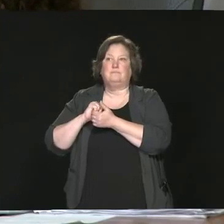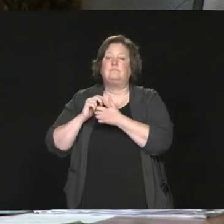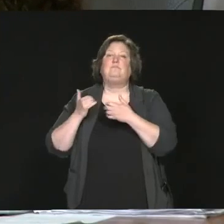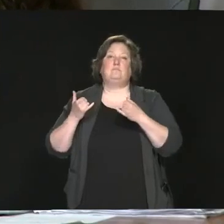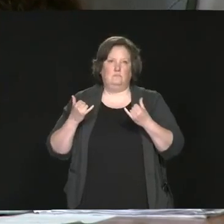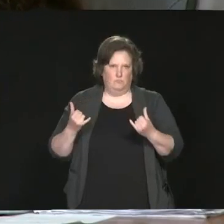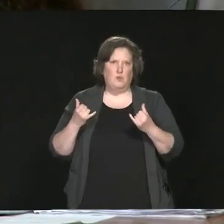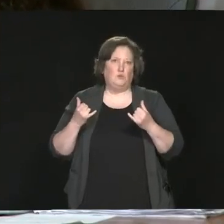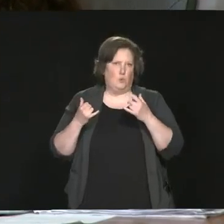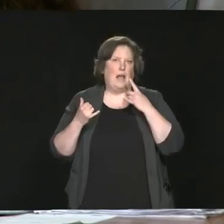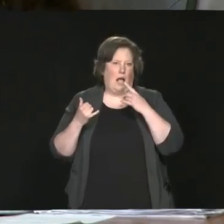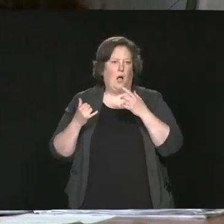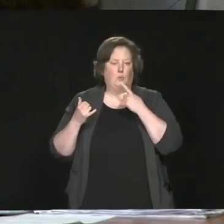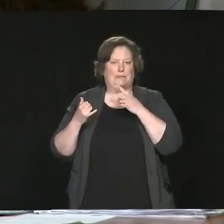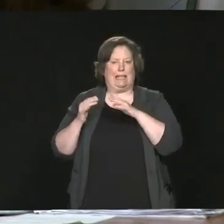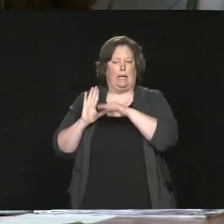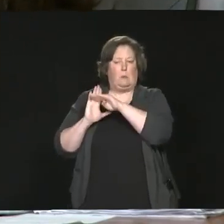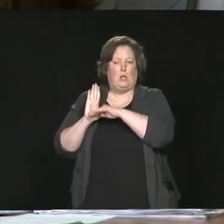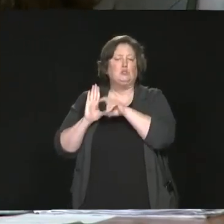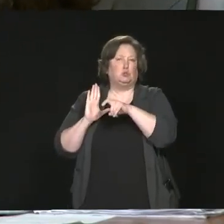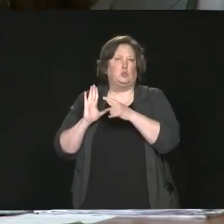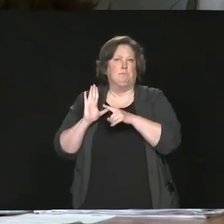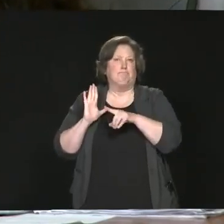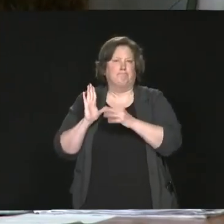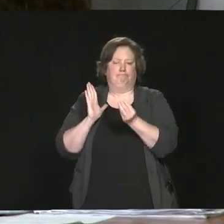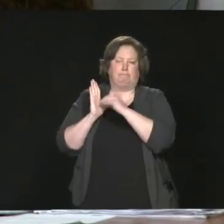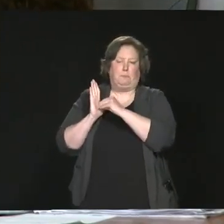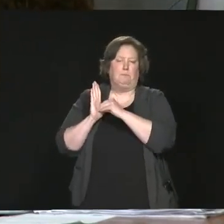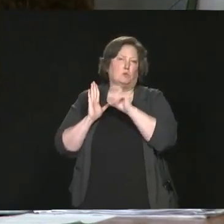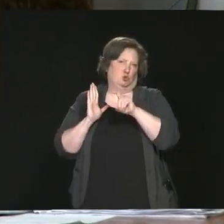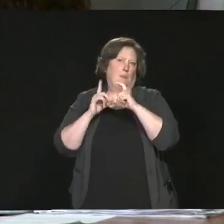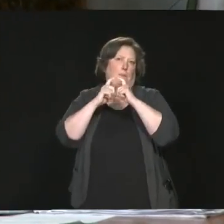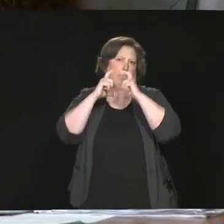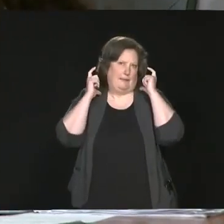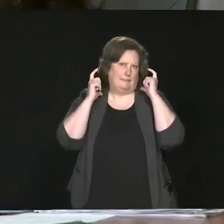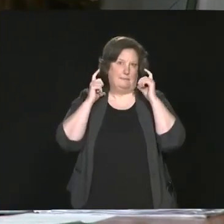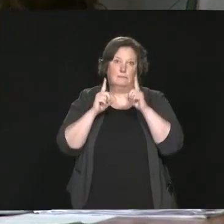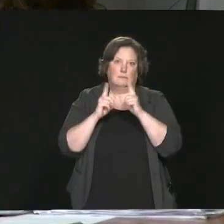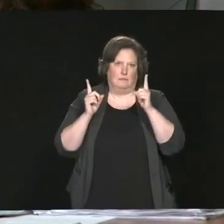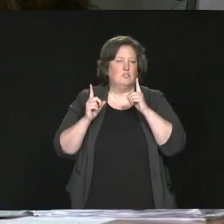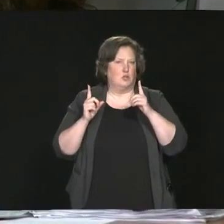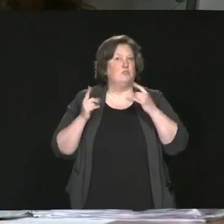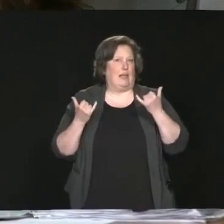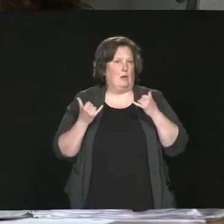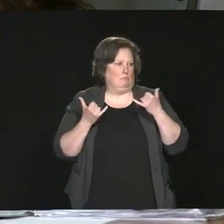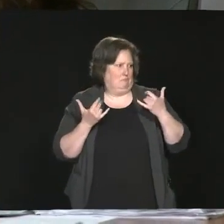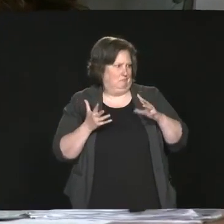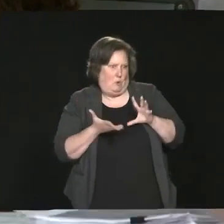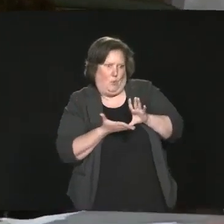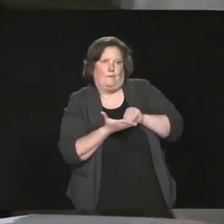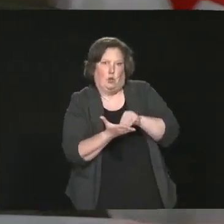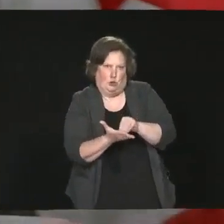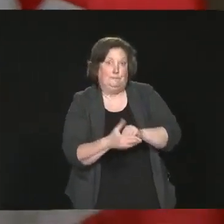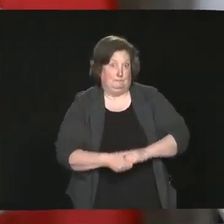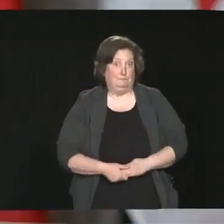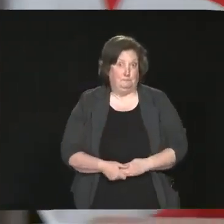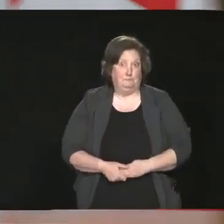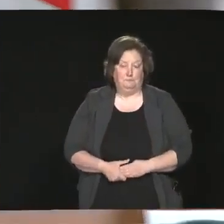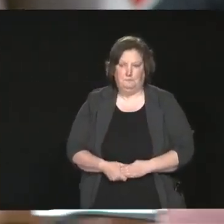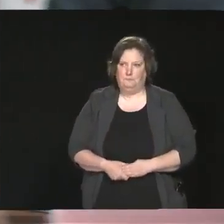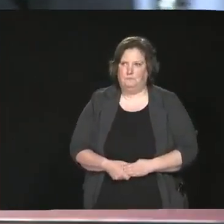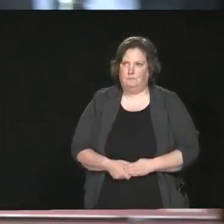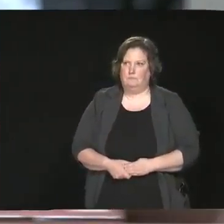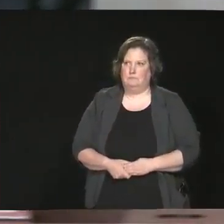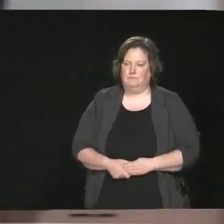can't maintain the physical distance. So that is our knowledge to date. And let me just say, Mackenzie, I